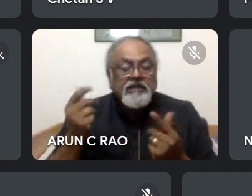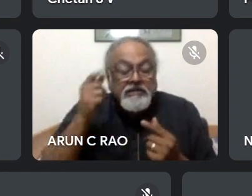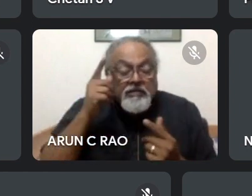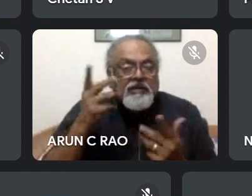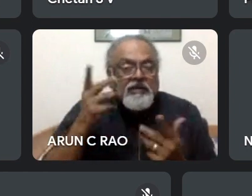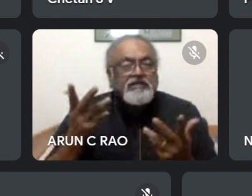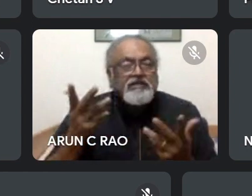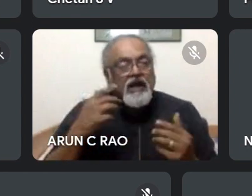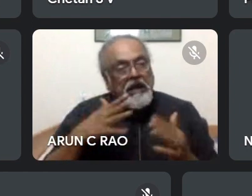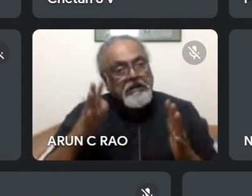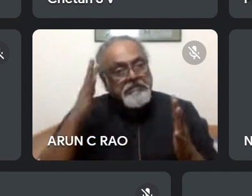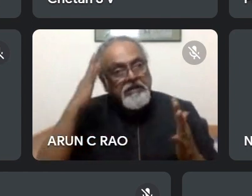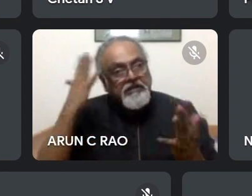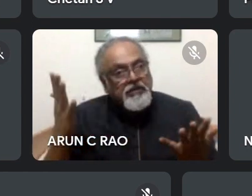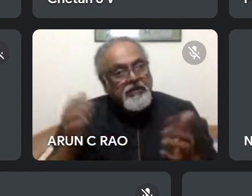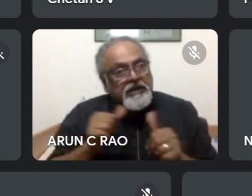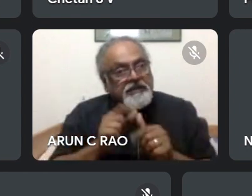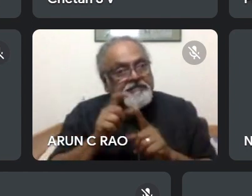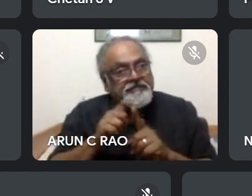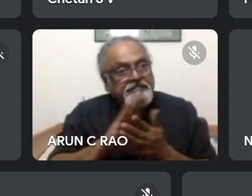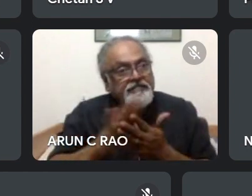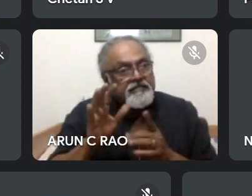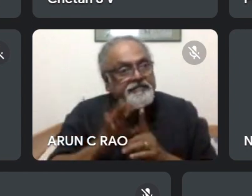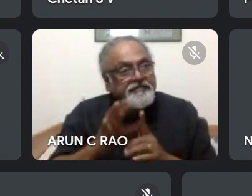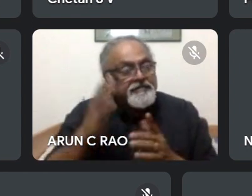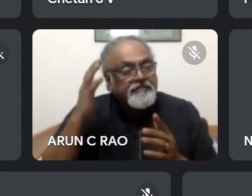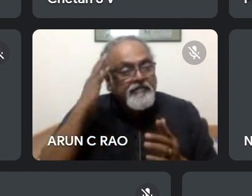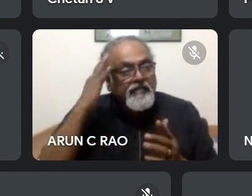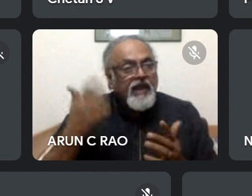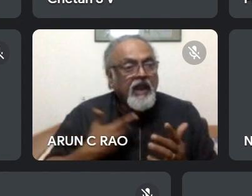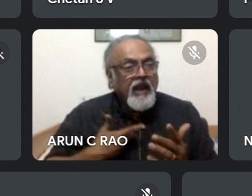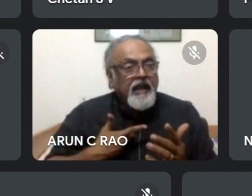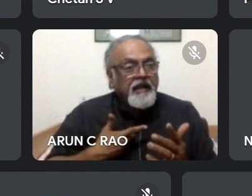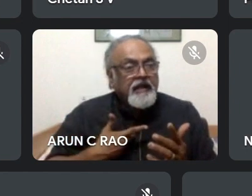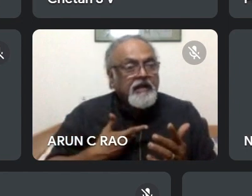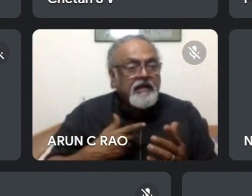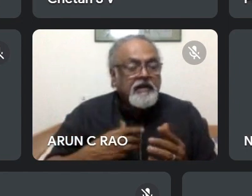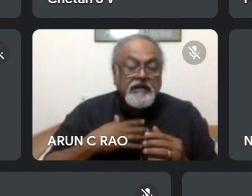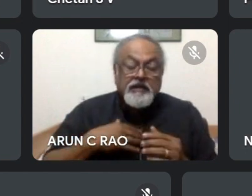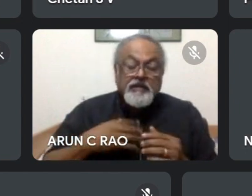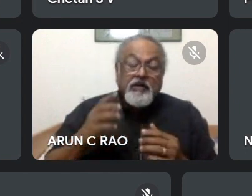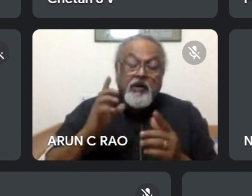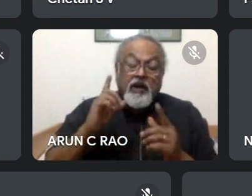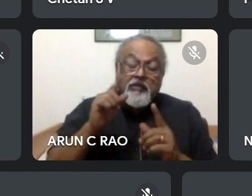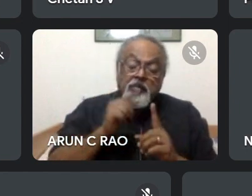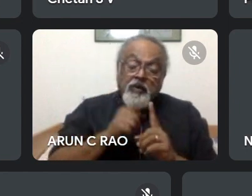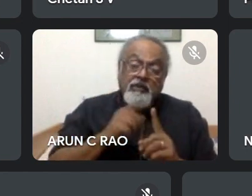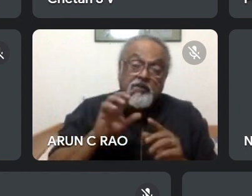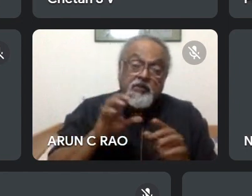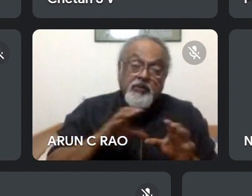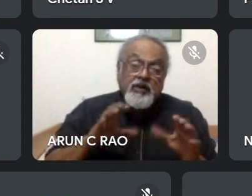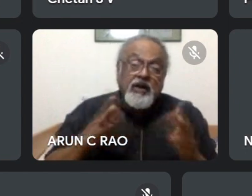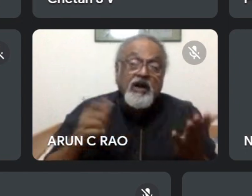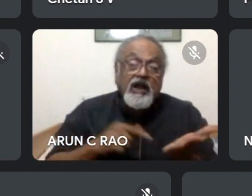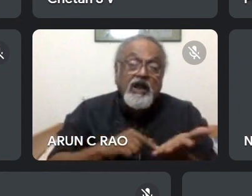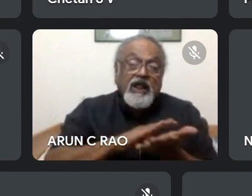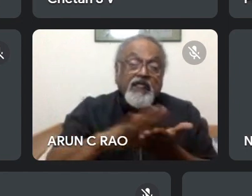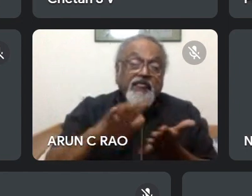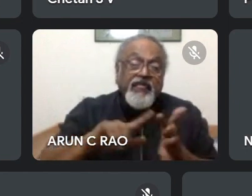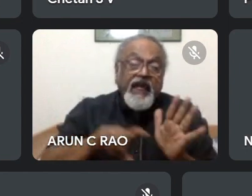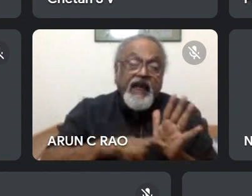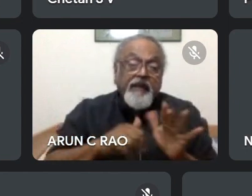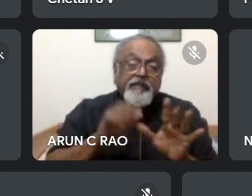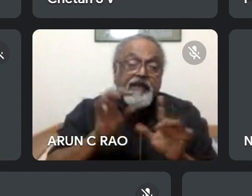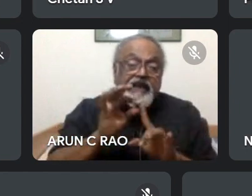and I one thing which I very proactively did was started taking therapy. And I'm someone who feels that everyone